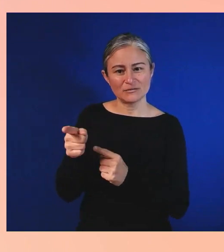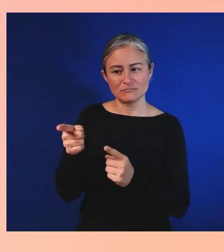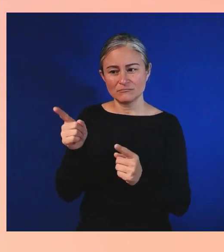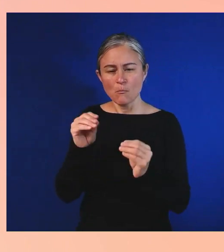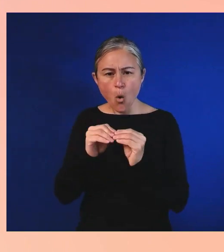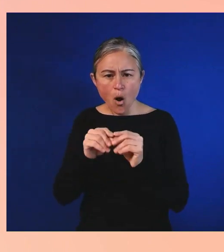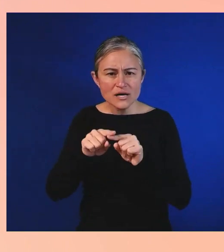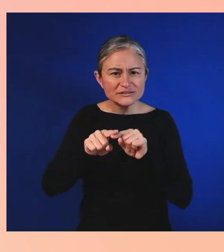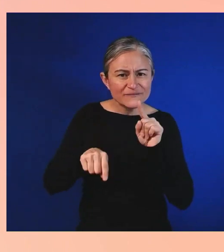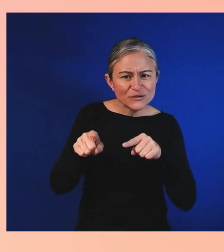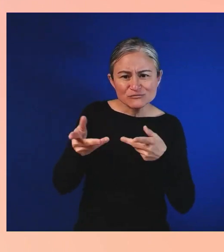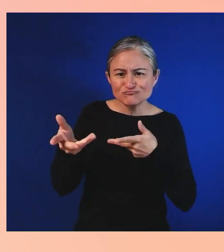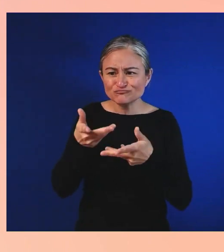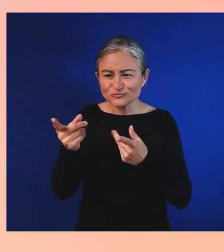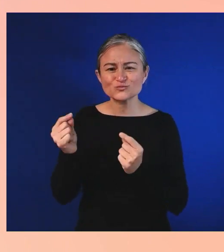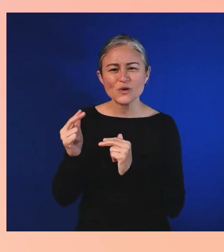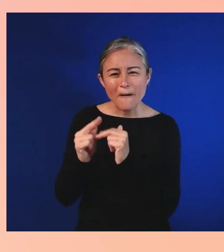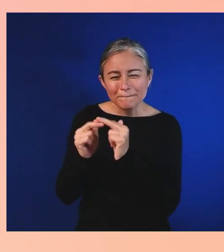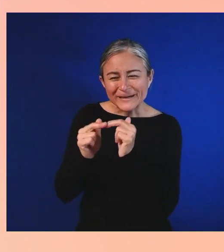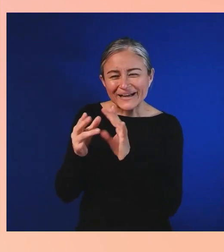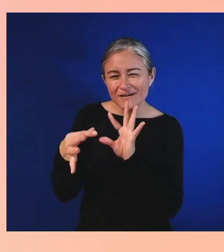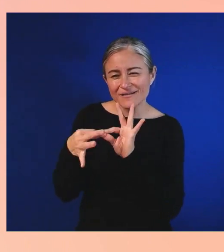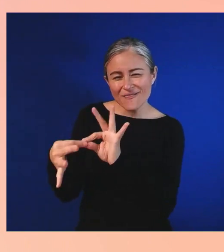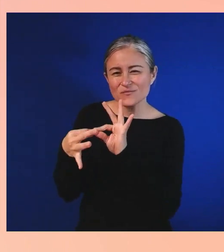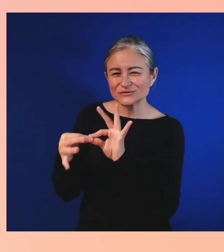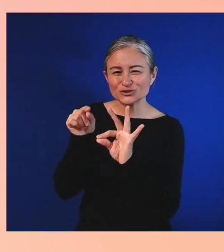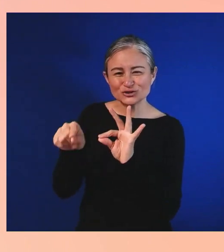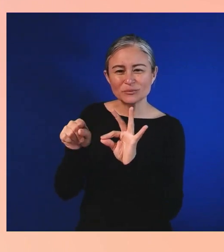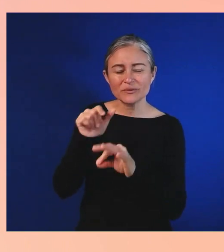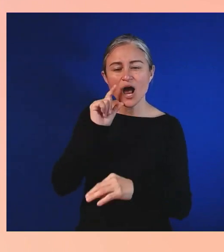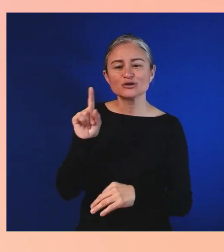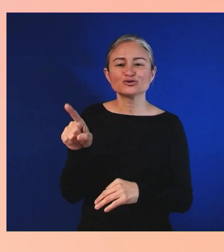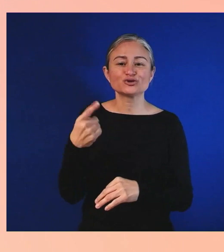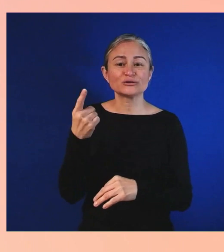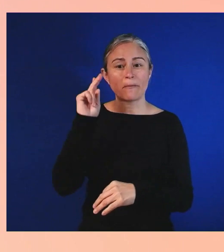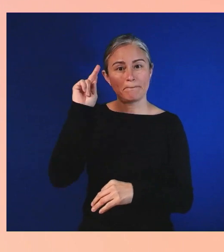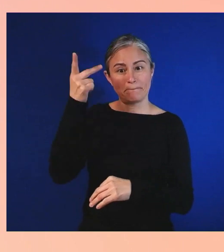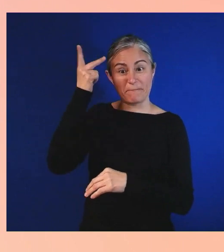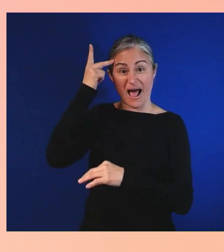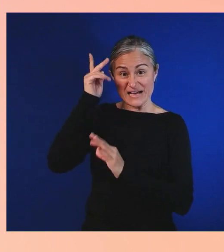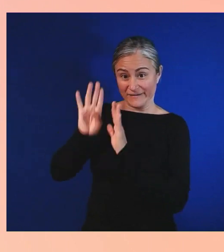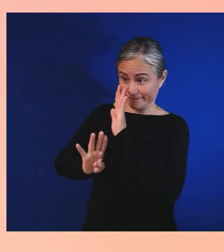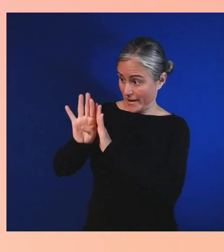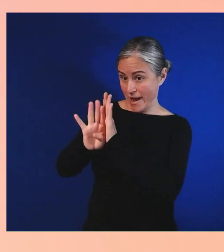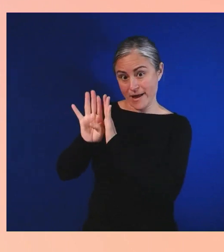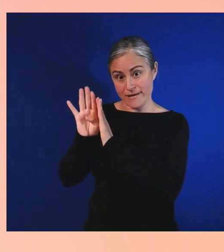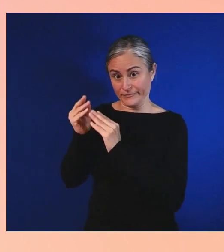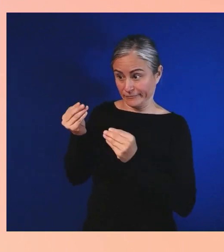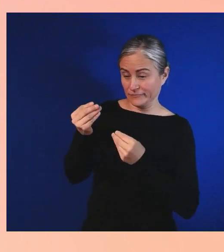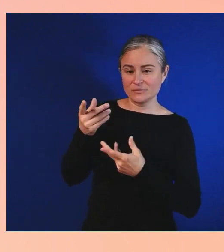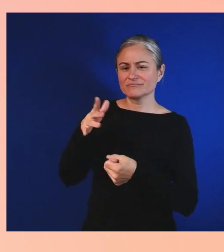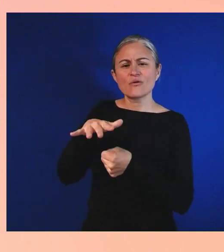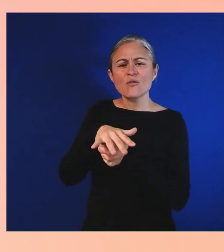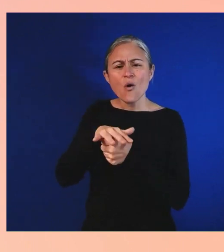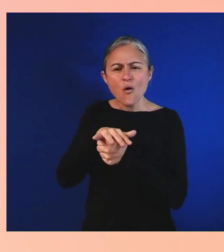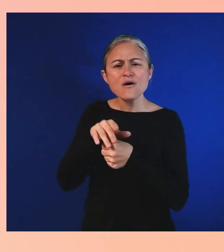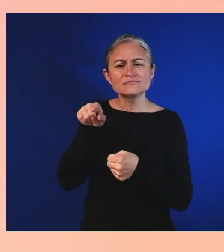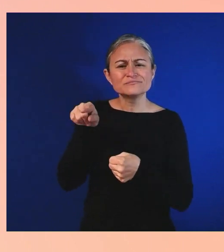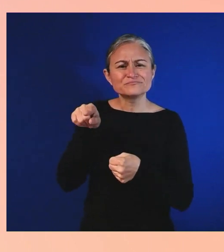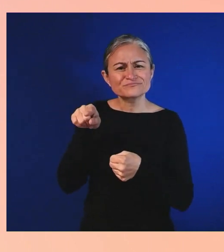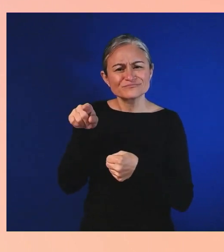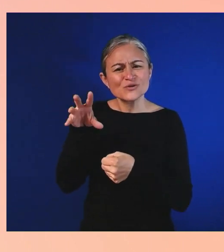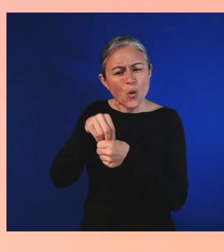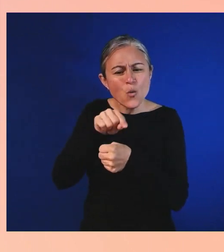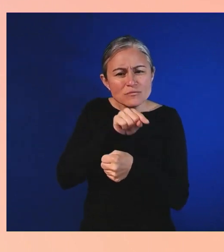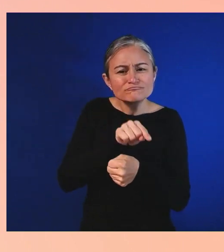only with policymakers, which obviously from the advocacy organizations we reach out to, but also with other companies, other sectors, is crucial for